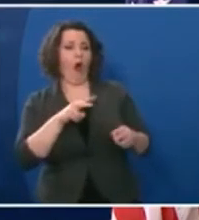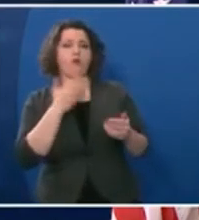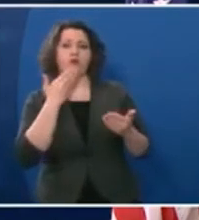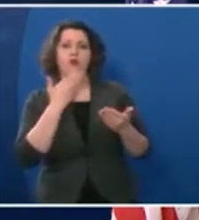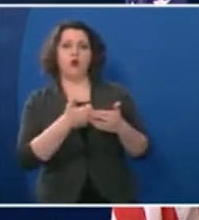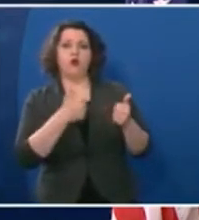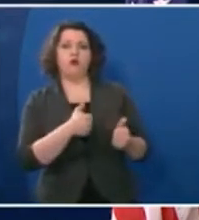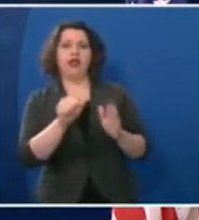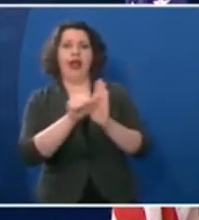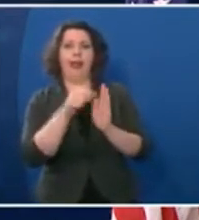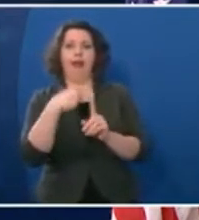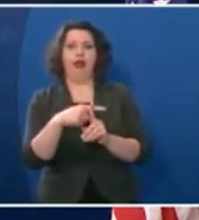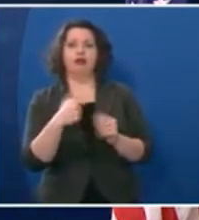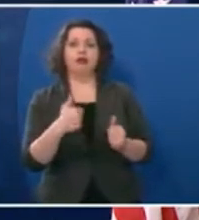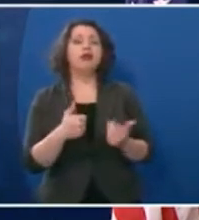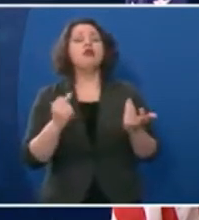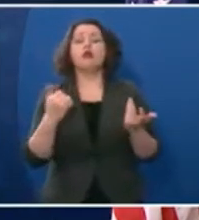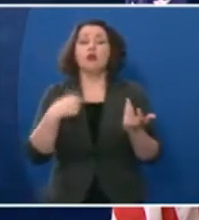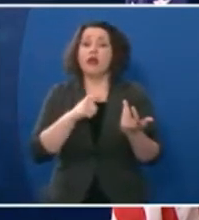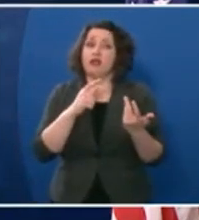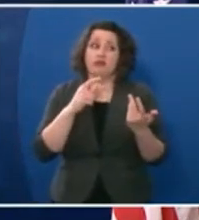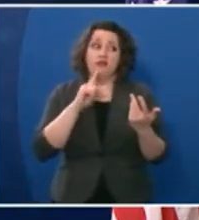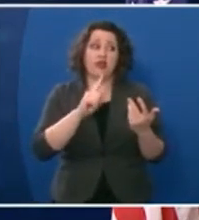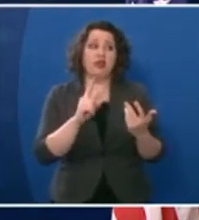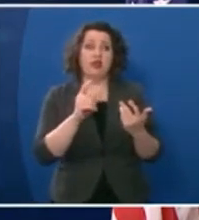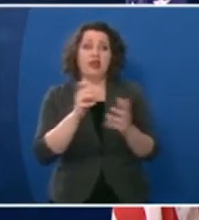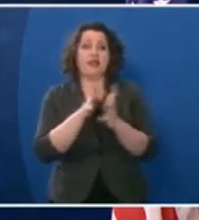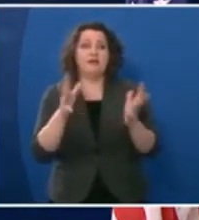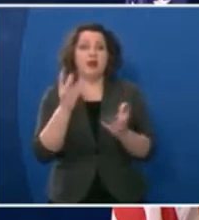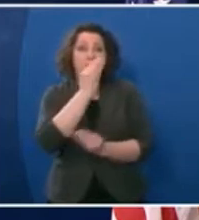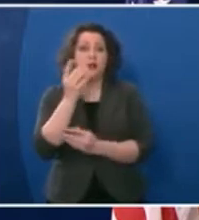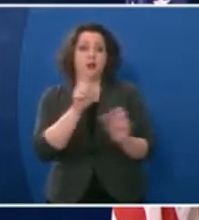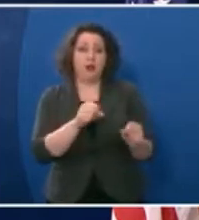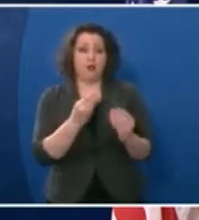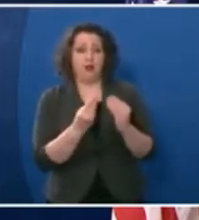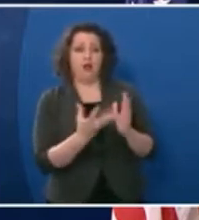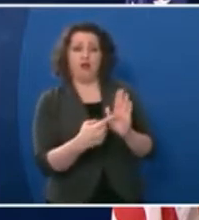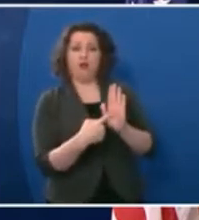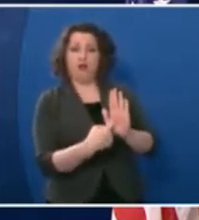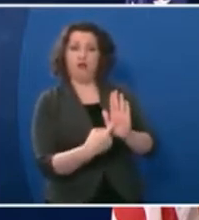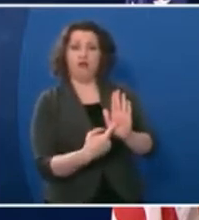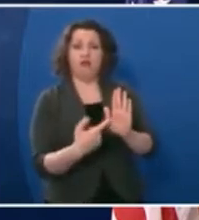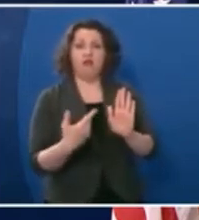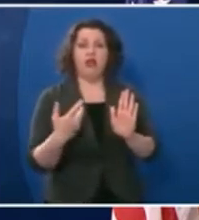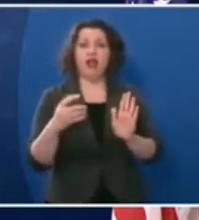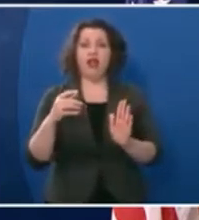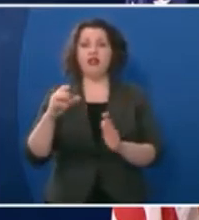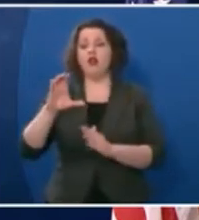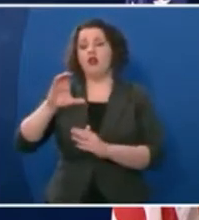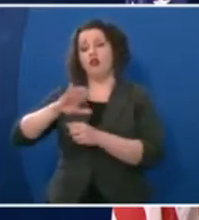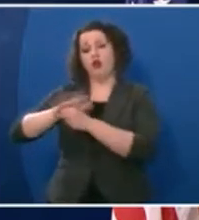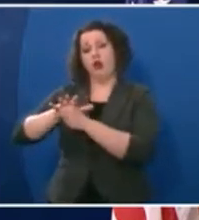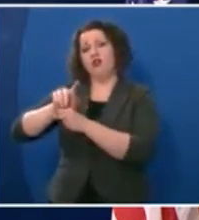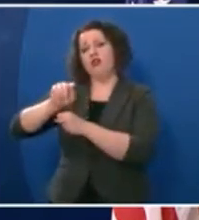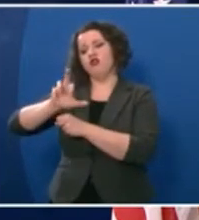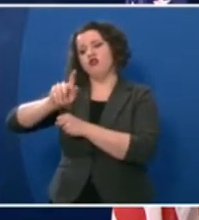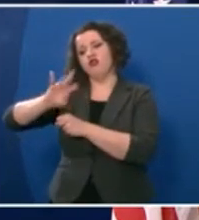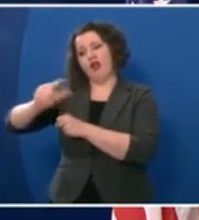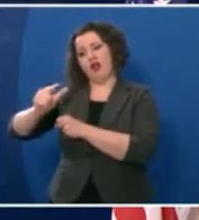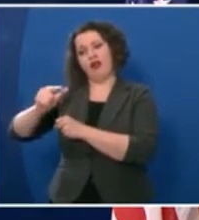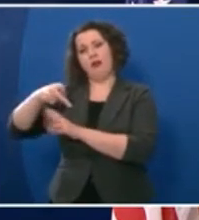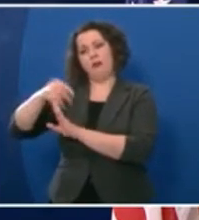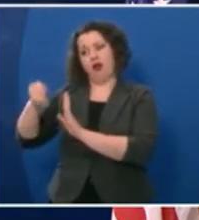incredible amount of data to be as transparent as possible. And it was recognized by the COVID tracking project, and Iowa was only one of